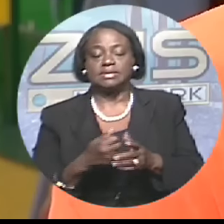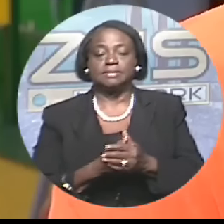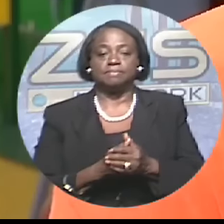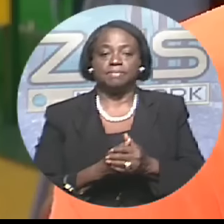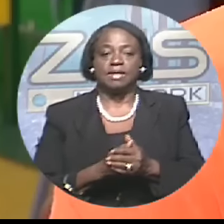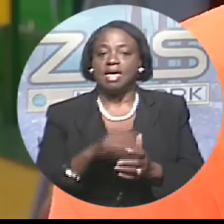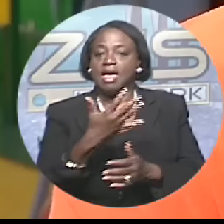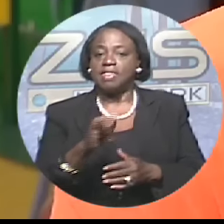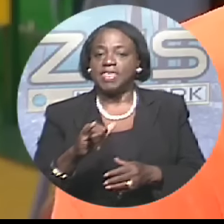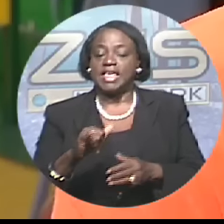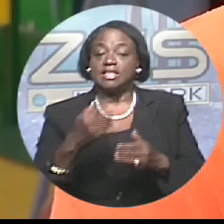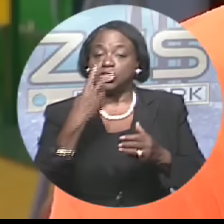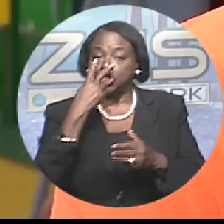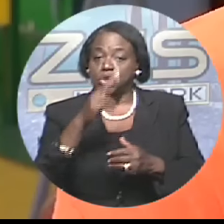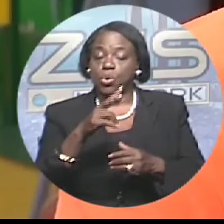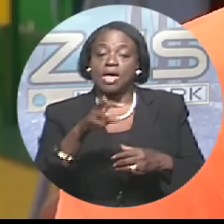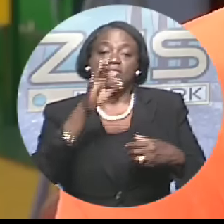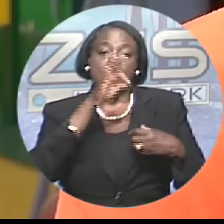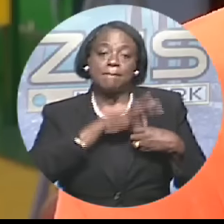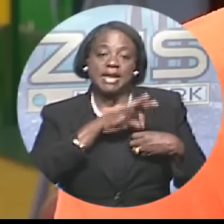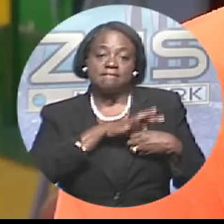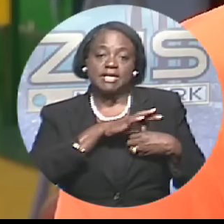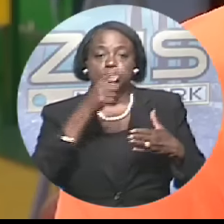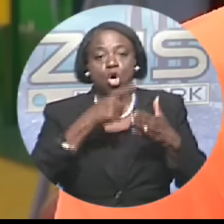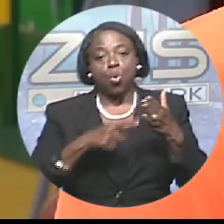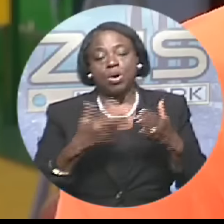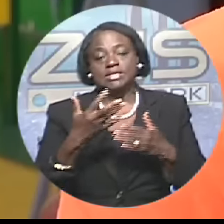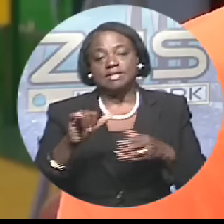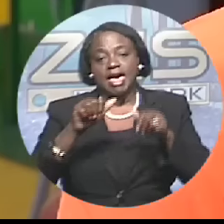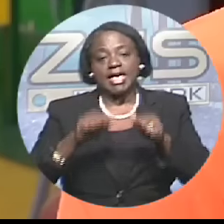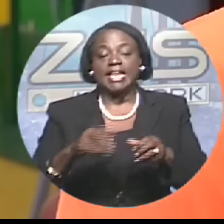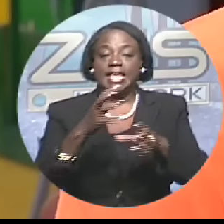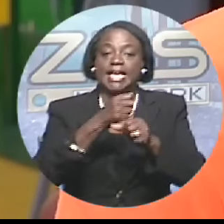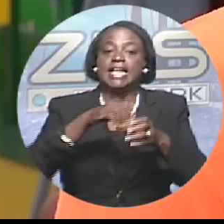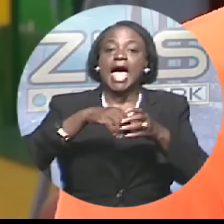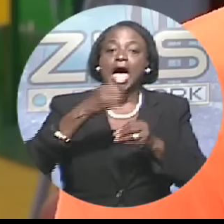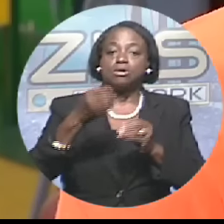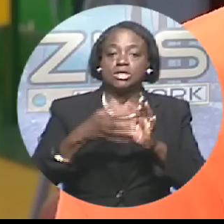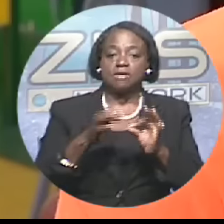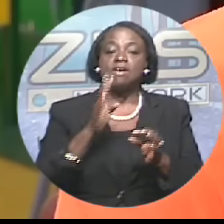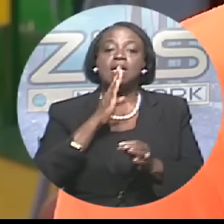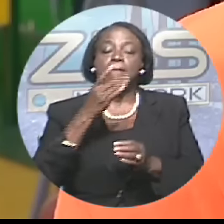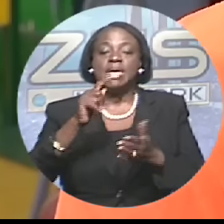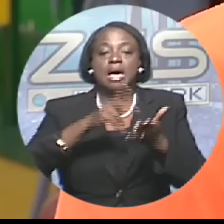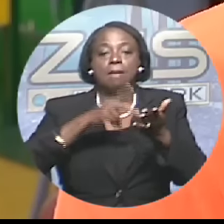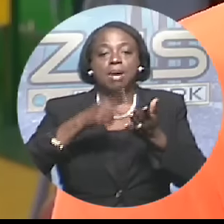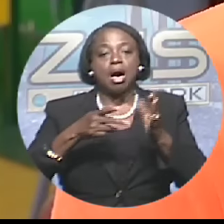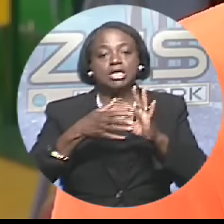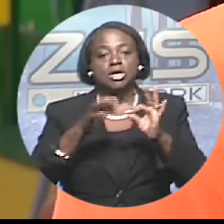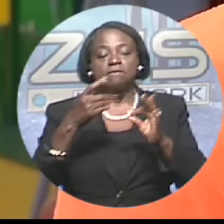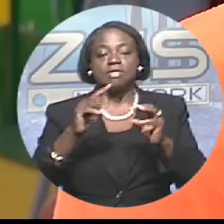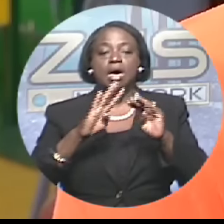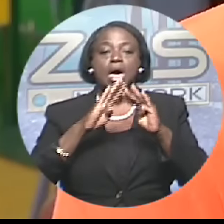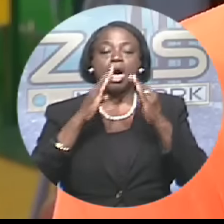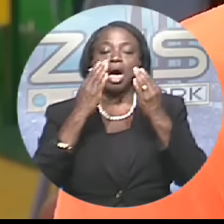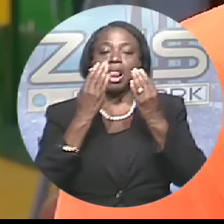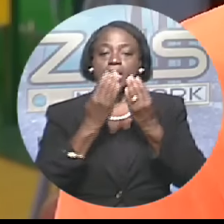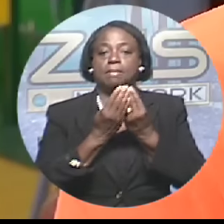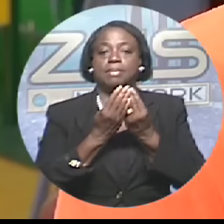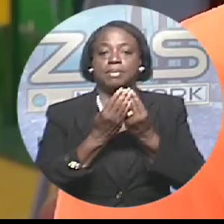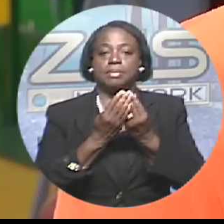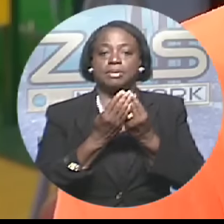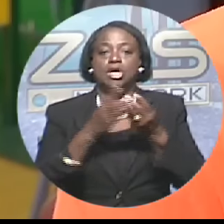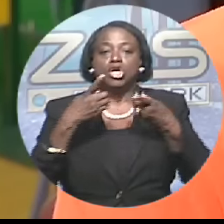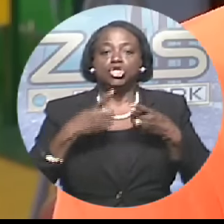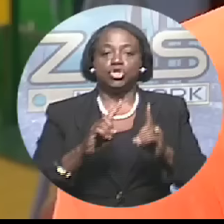And they saw the benefits of what they could get out of being a part of the club. During those days,